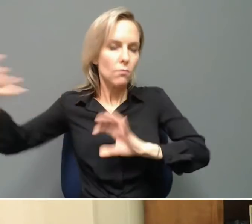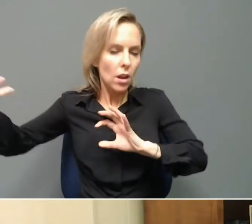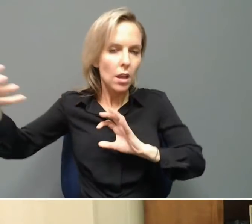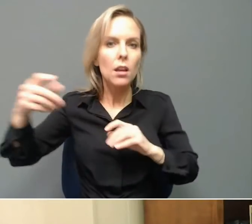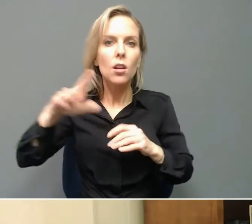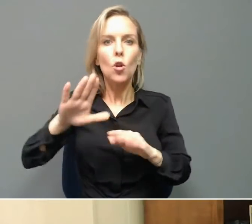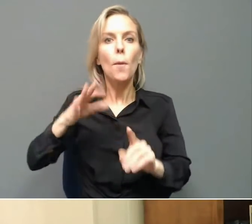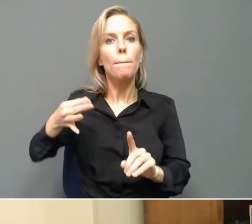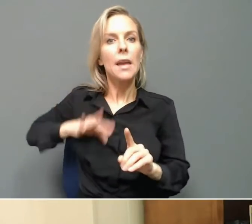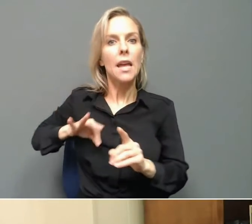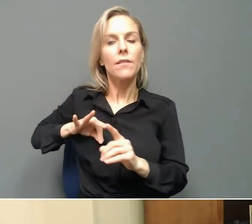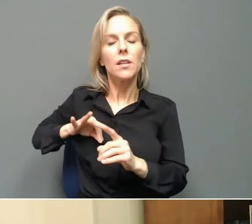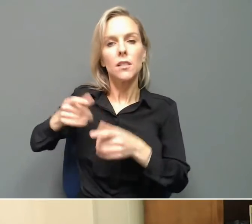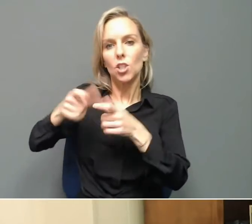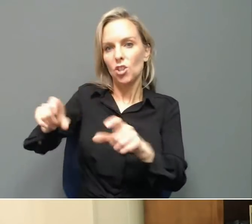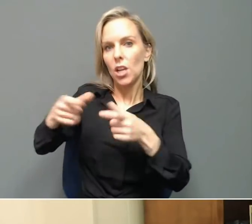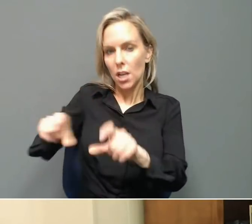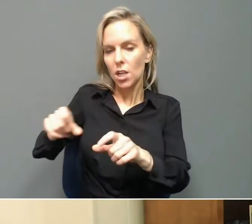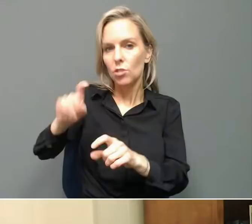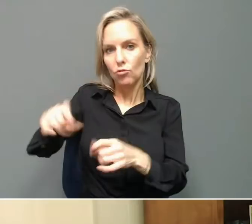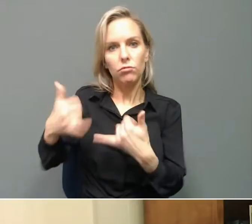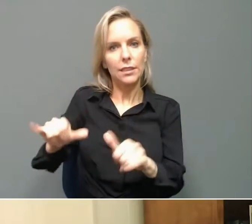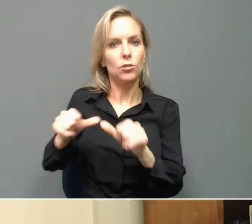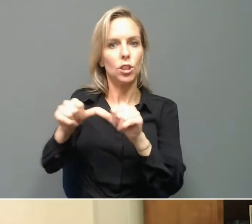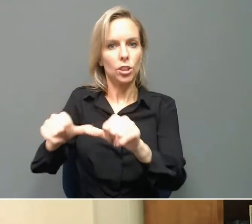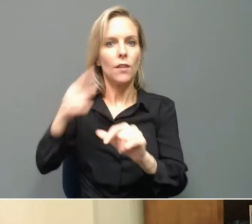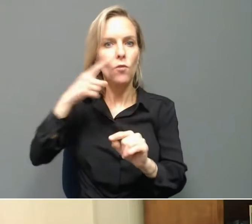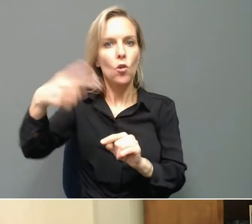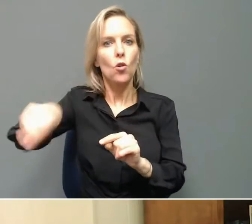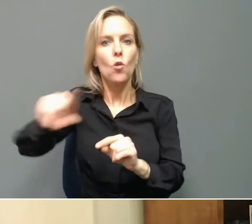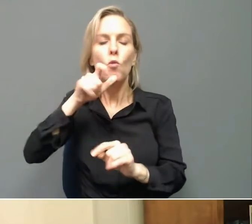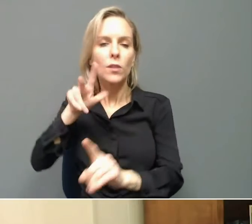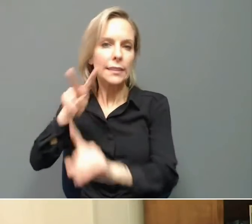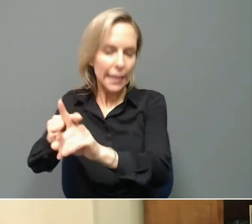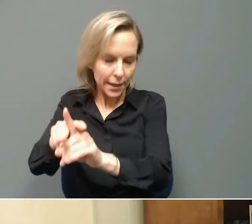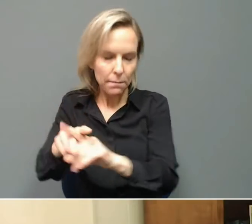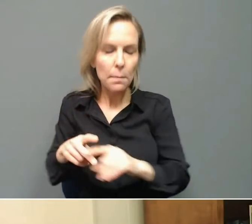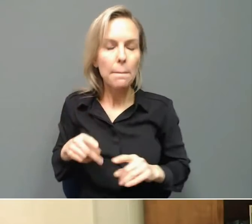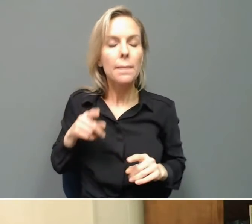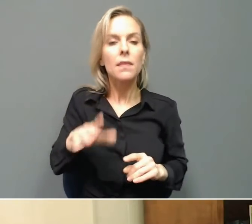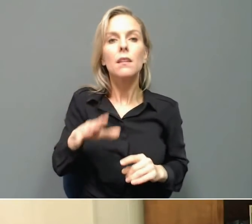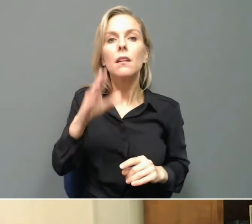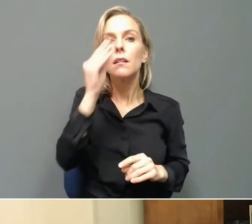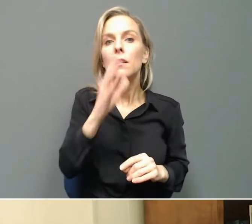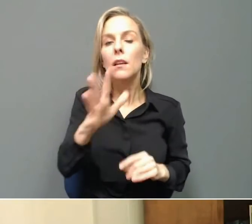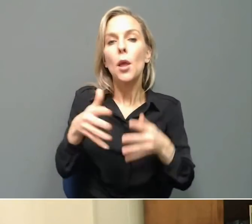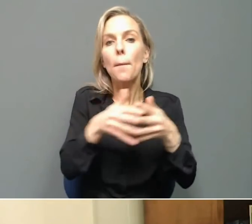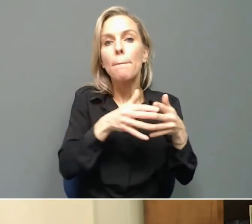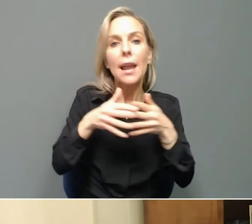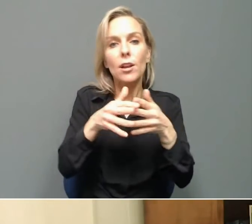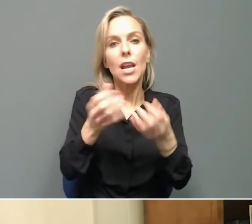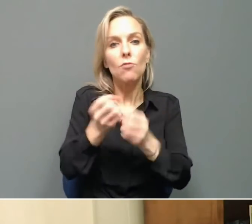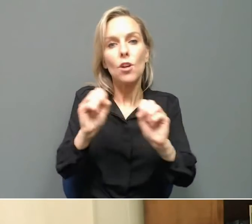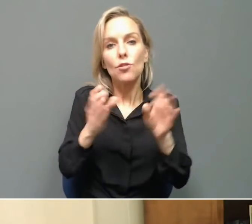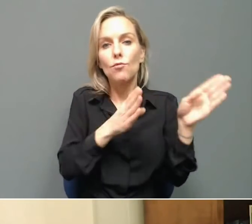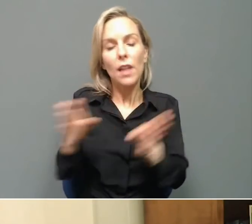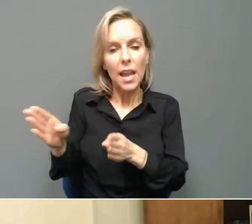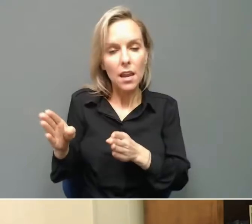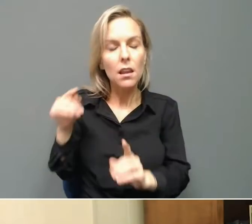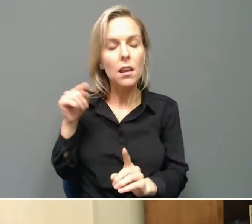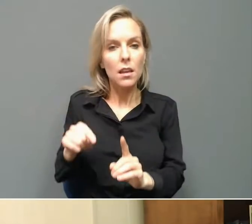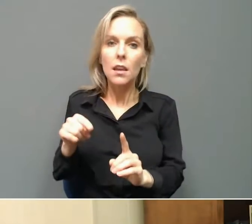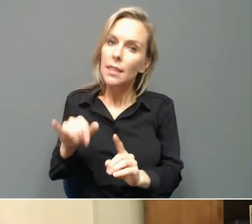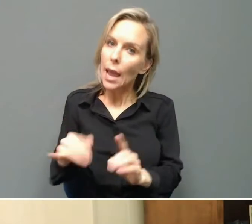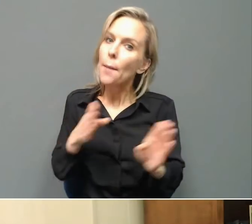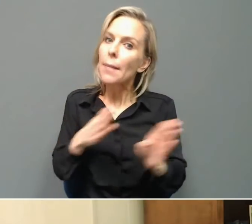continuous for those claimants. One other thing to note in the American Rescue Plan is the plan does waive